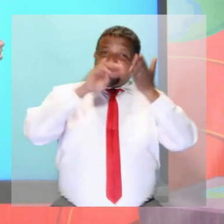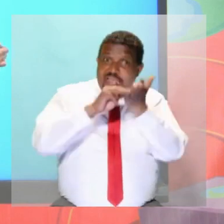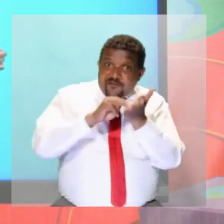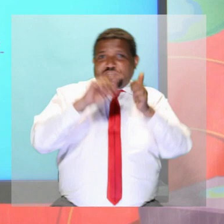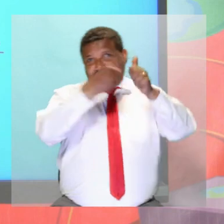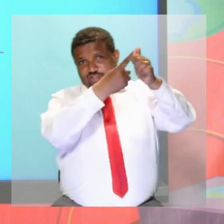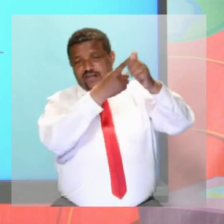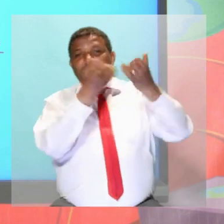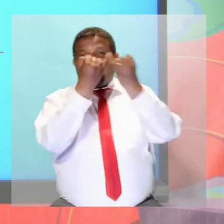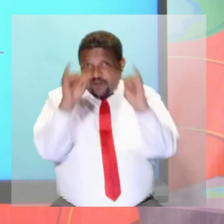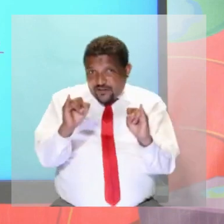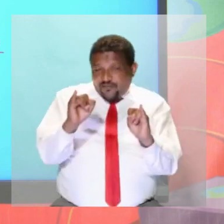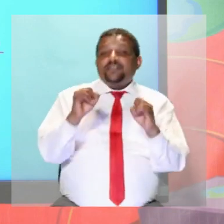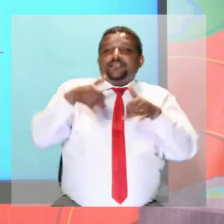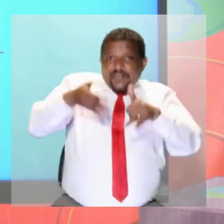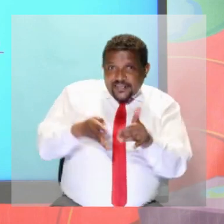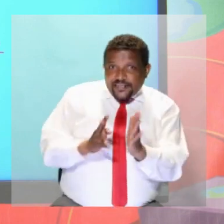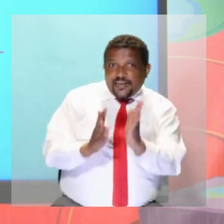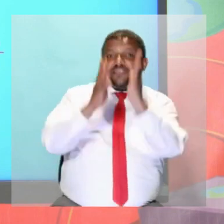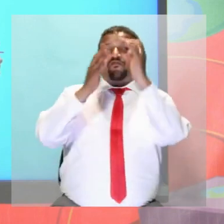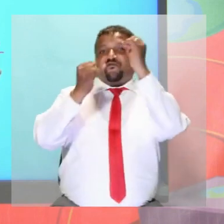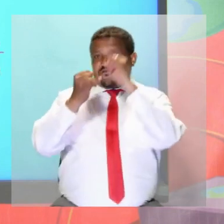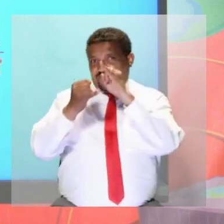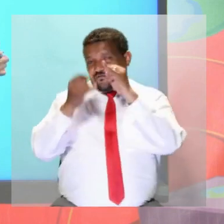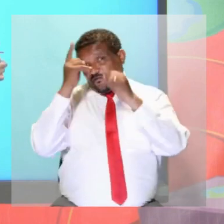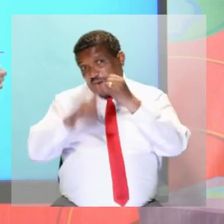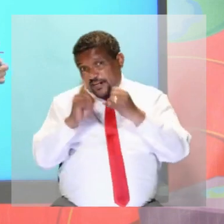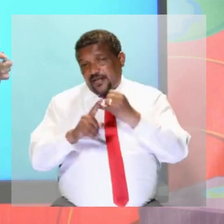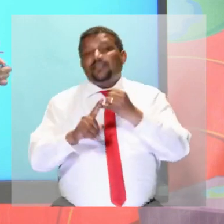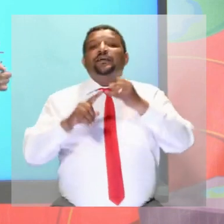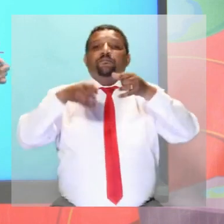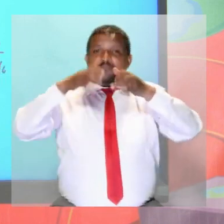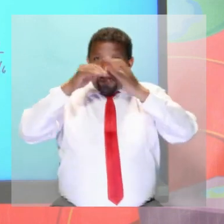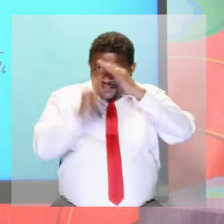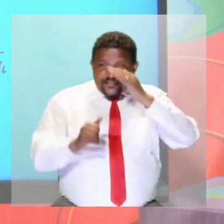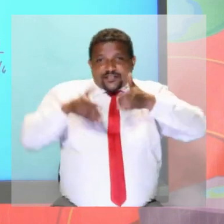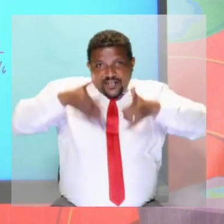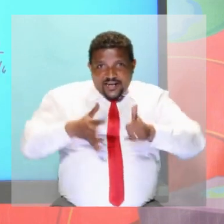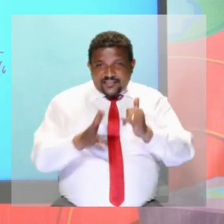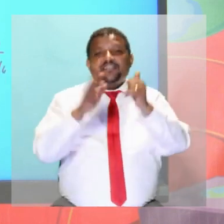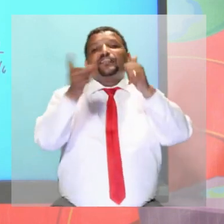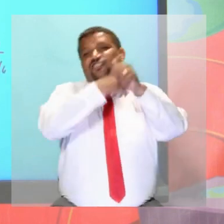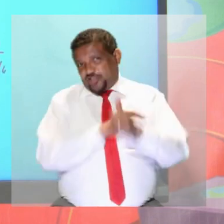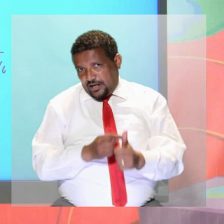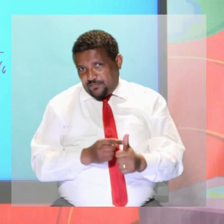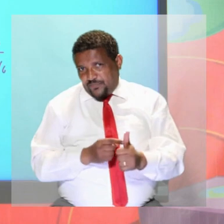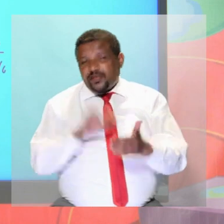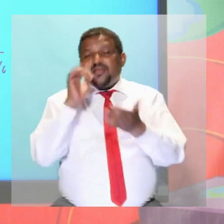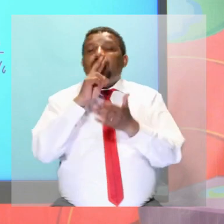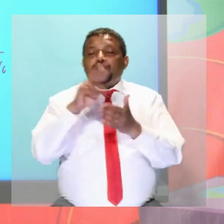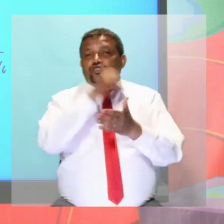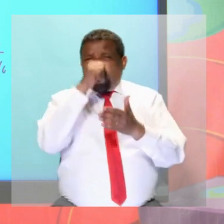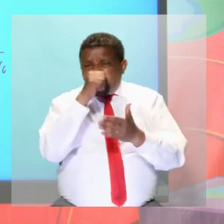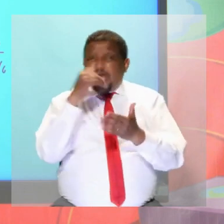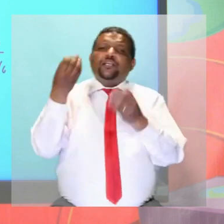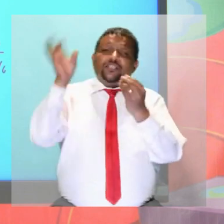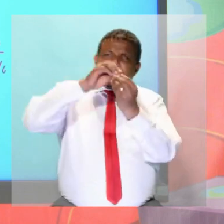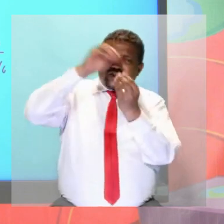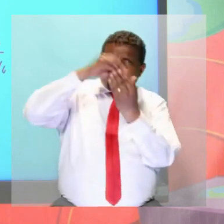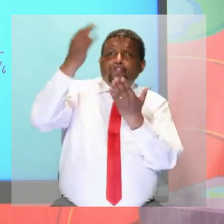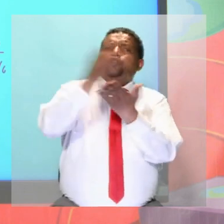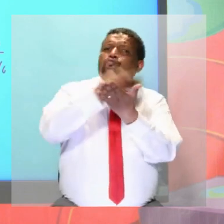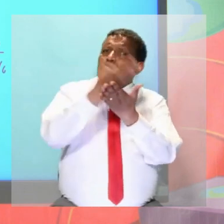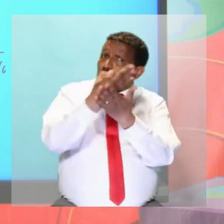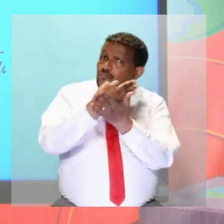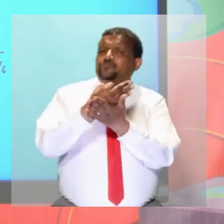initial divided by tractor final minus tractor initial. So as Ethiopia increases production of tractor from 0